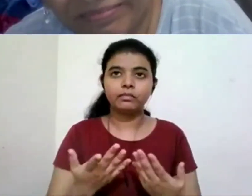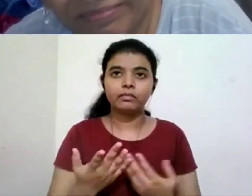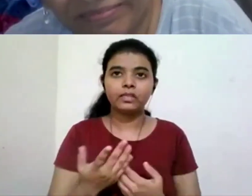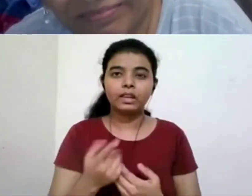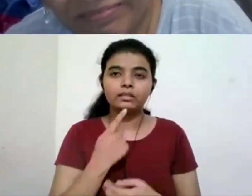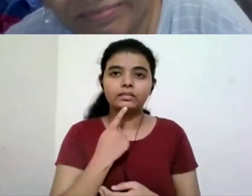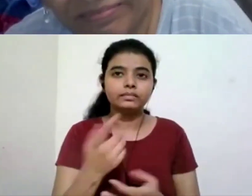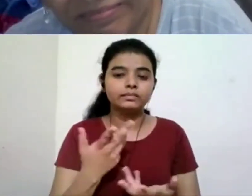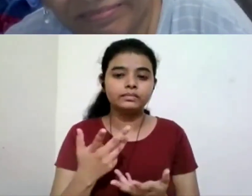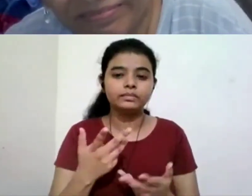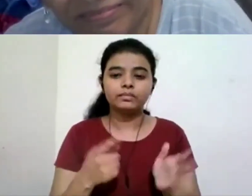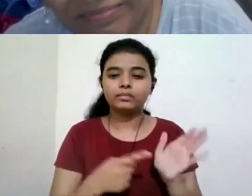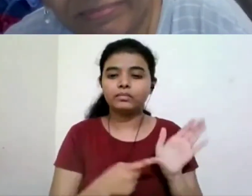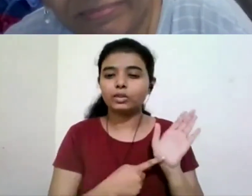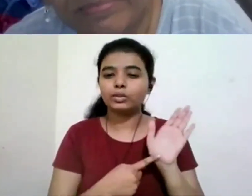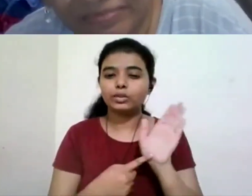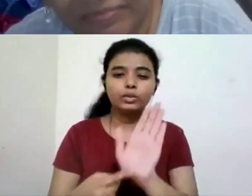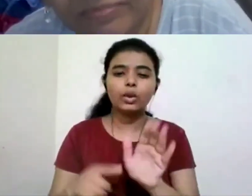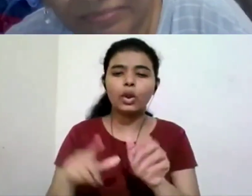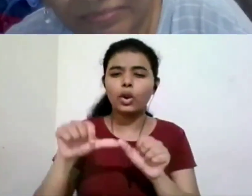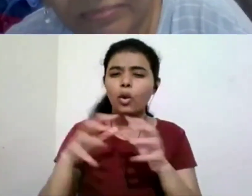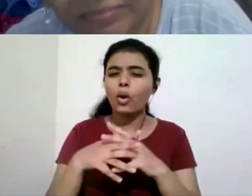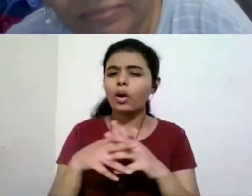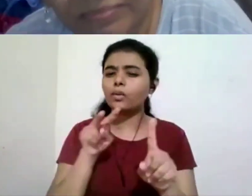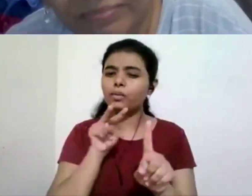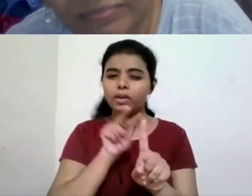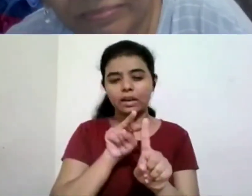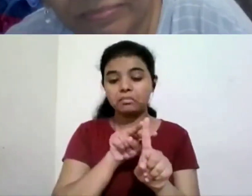is to show the other side of the law, that law does